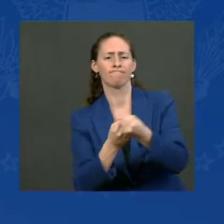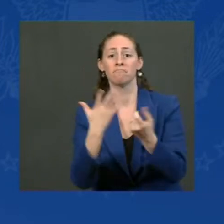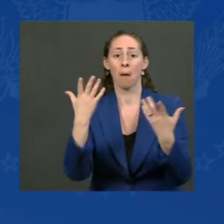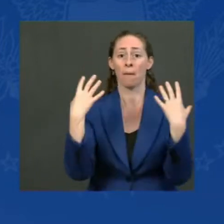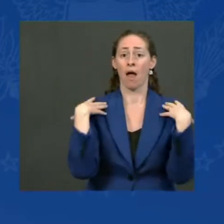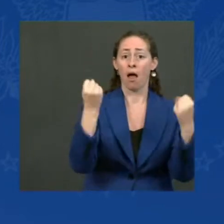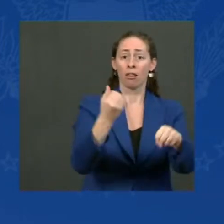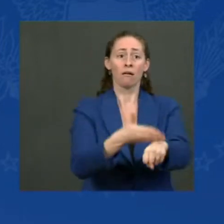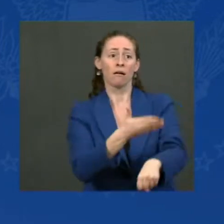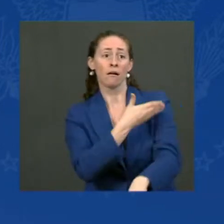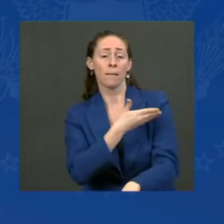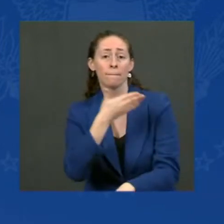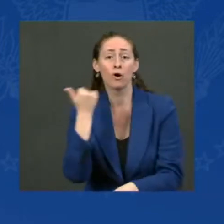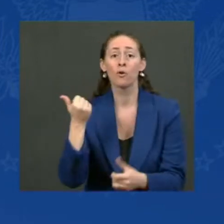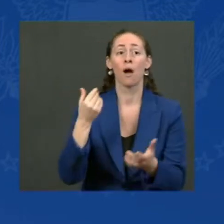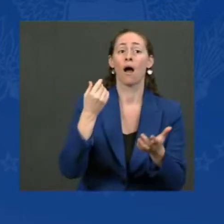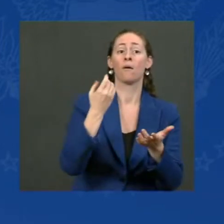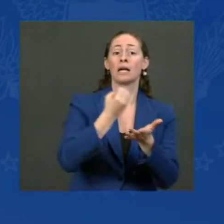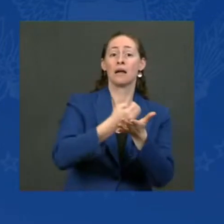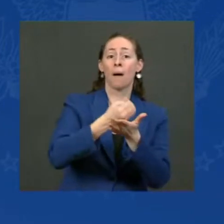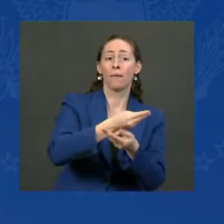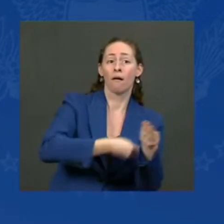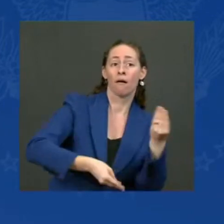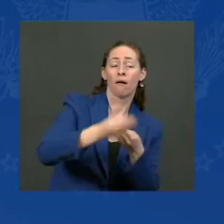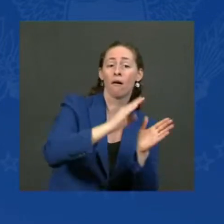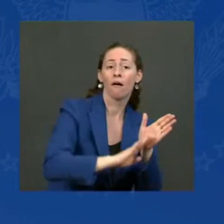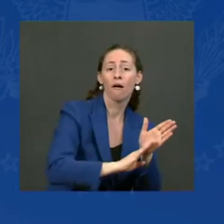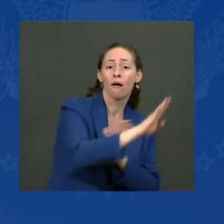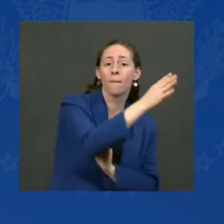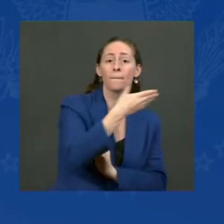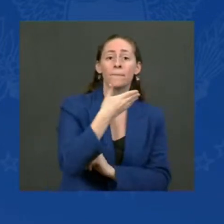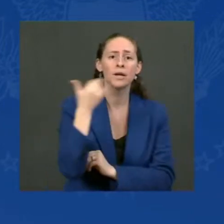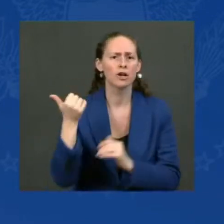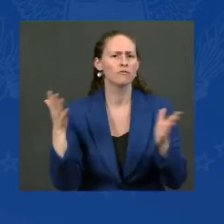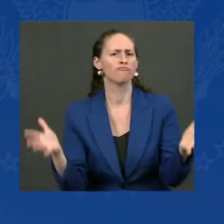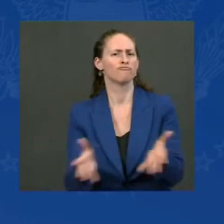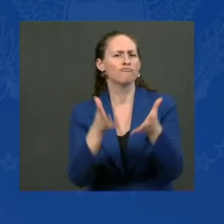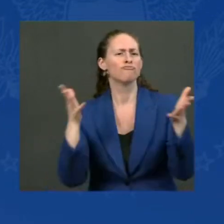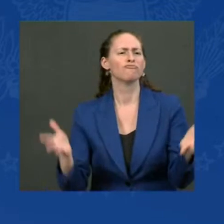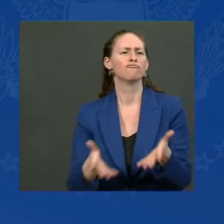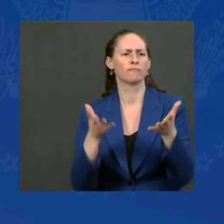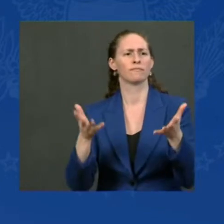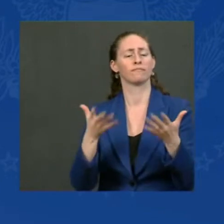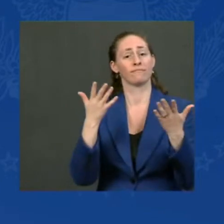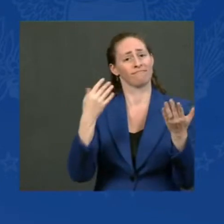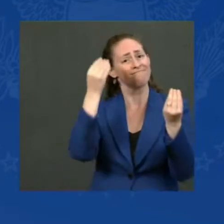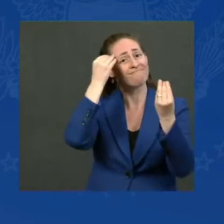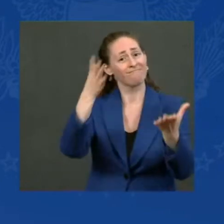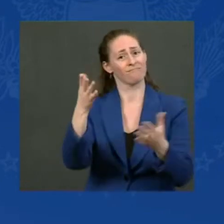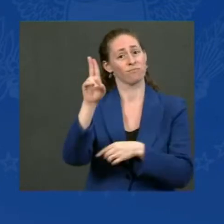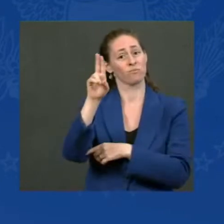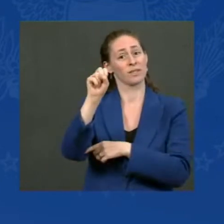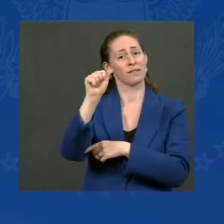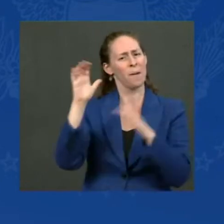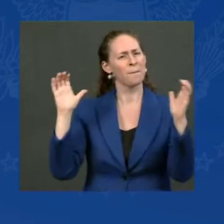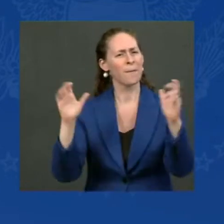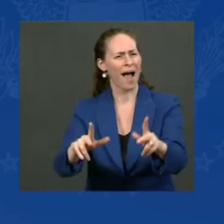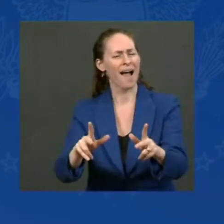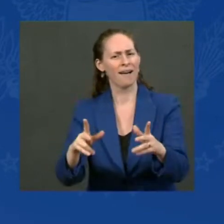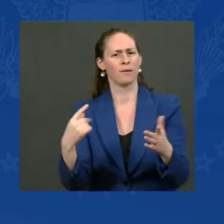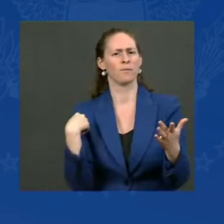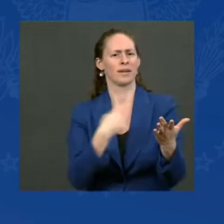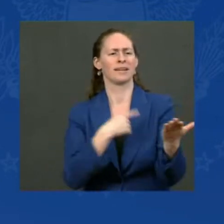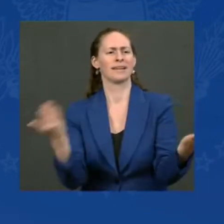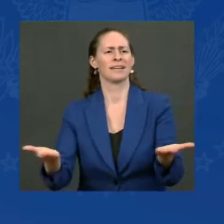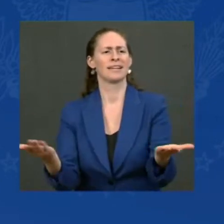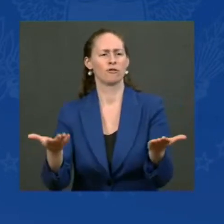better economic outcomes. We're back at the table in international forums, especially the